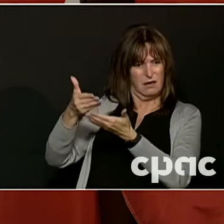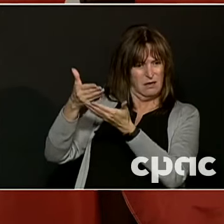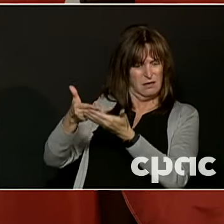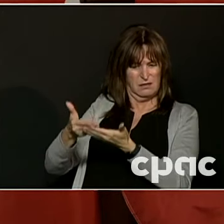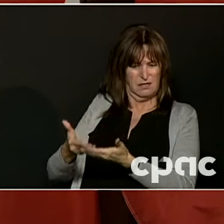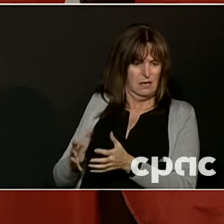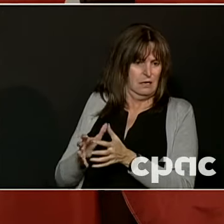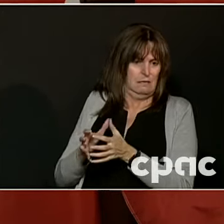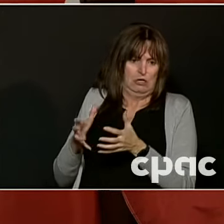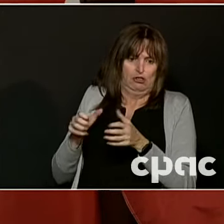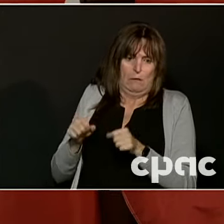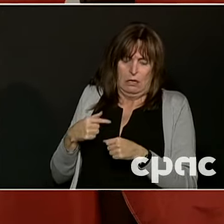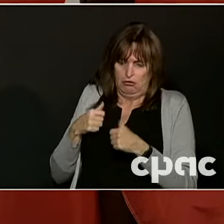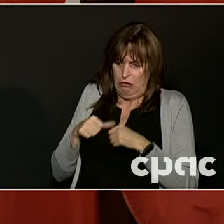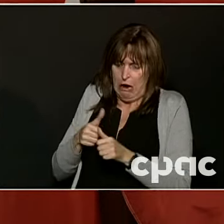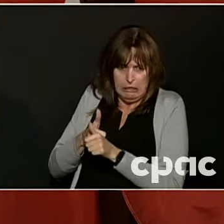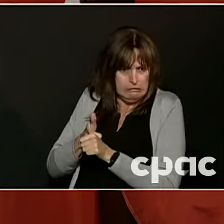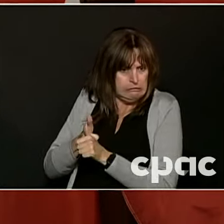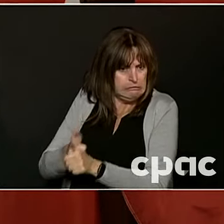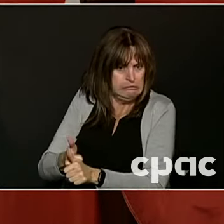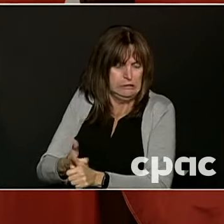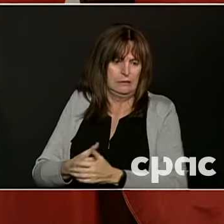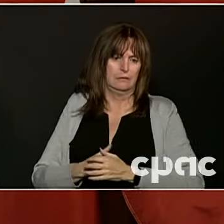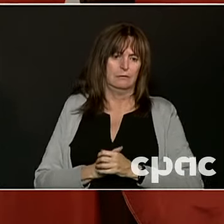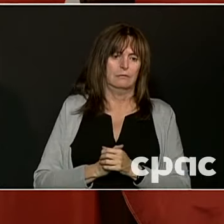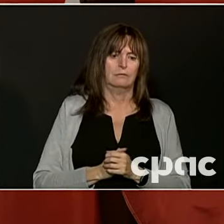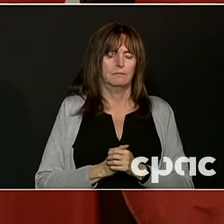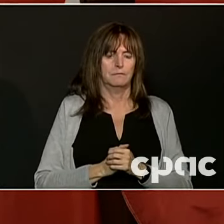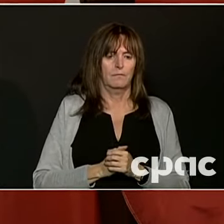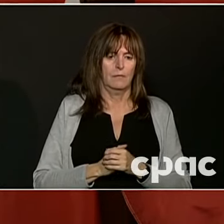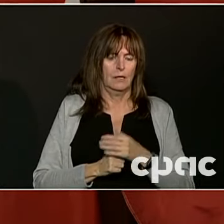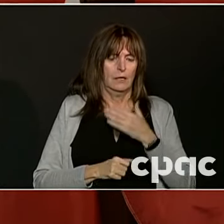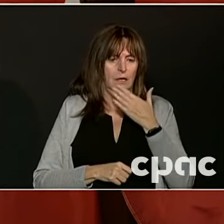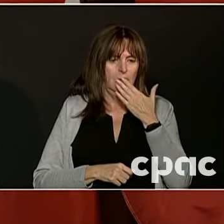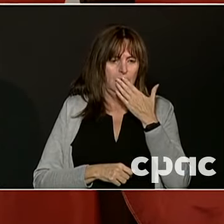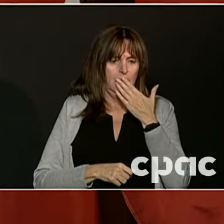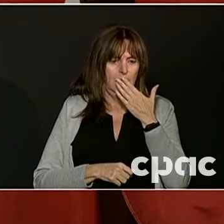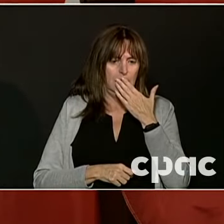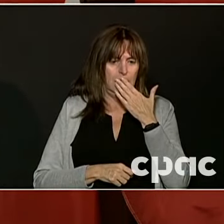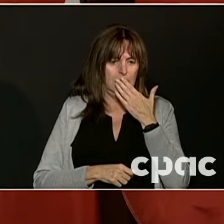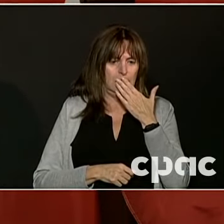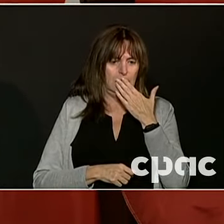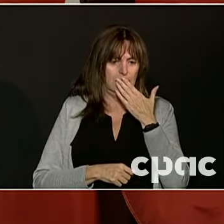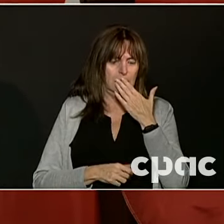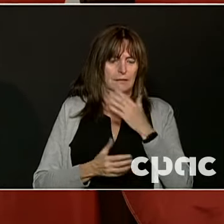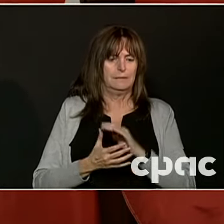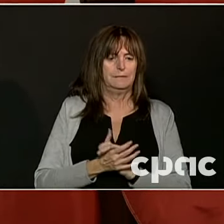Next question. Your next question comes from Rob Ferguson with the Toronto